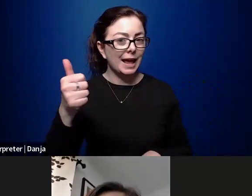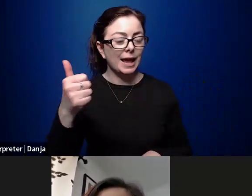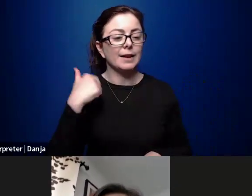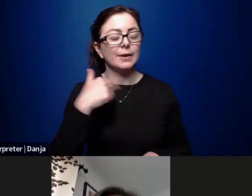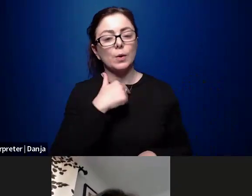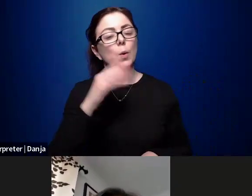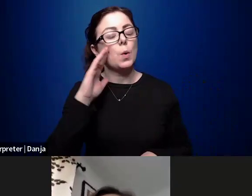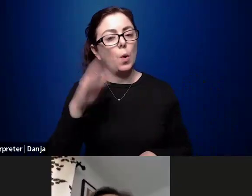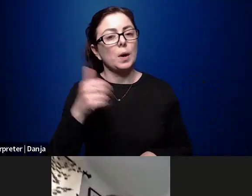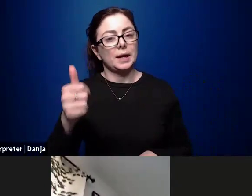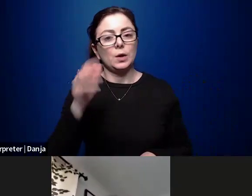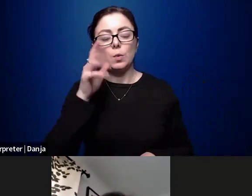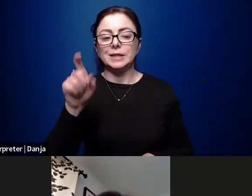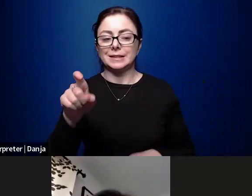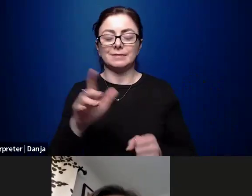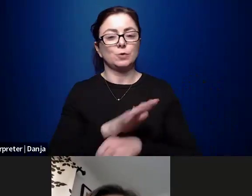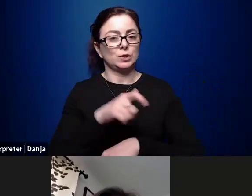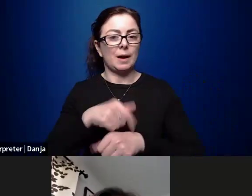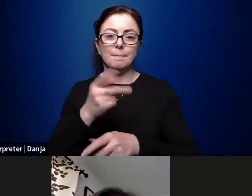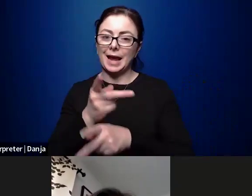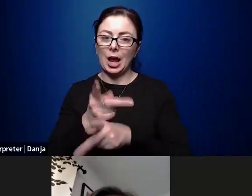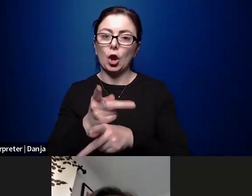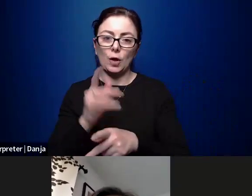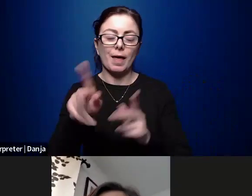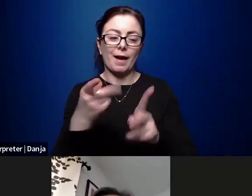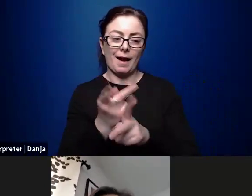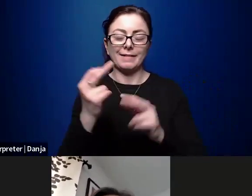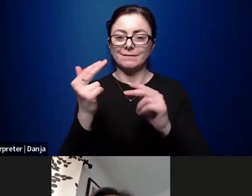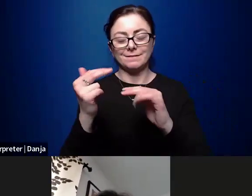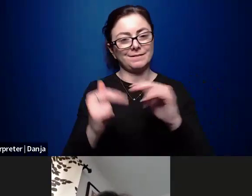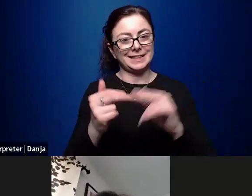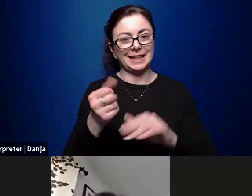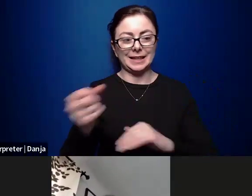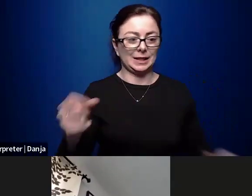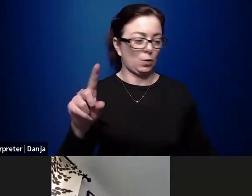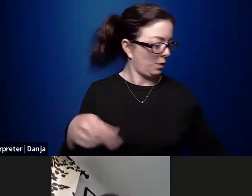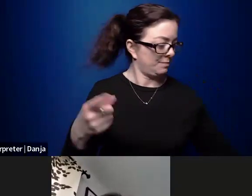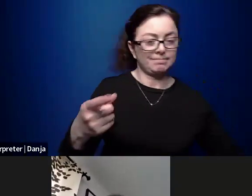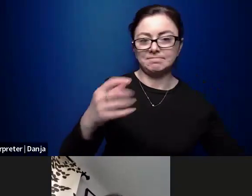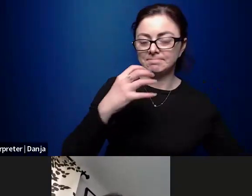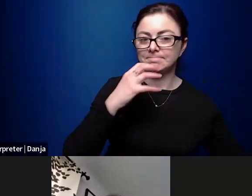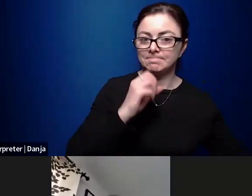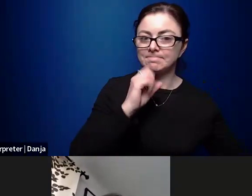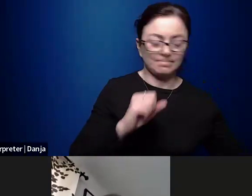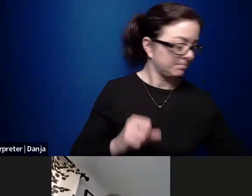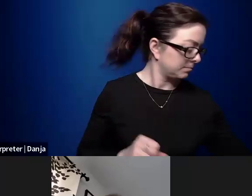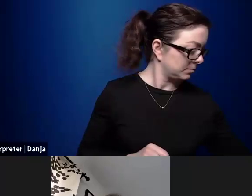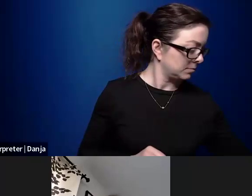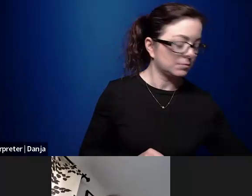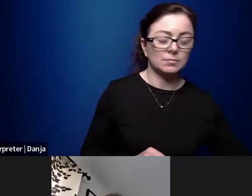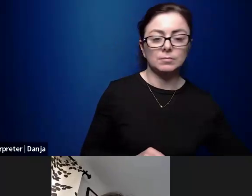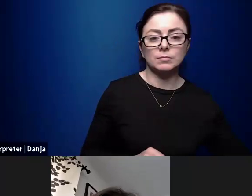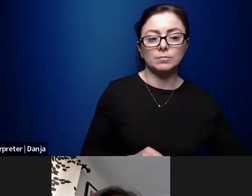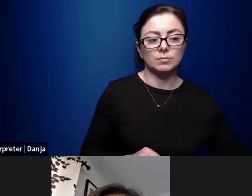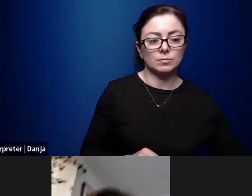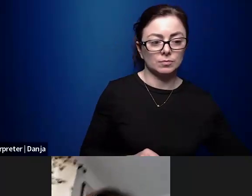need full-time care or some sort of facility when he ages out of school and becomes 18.